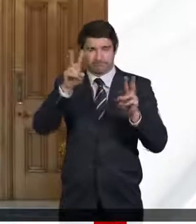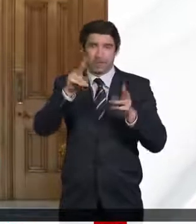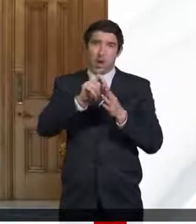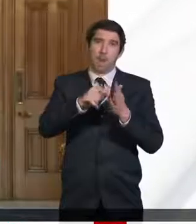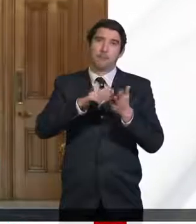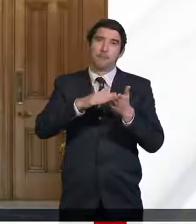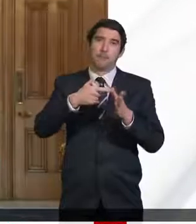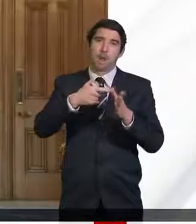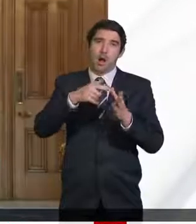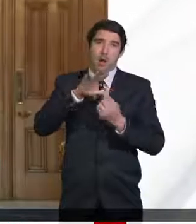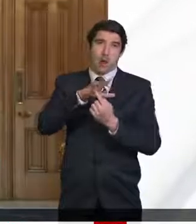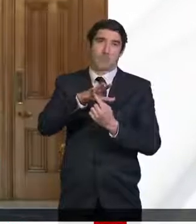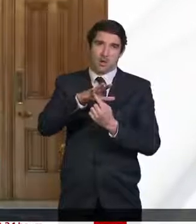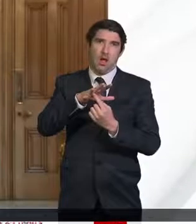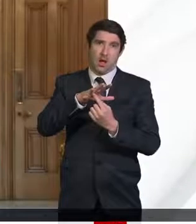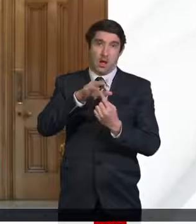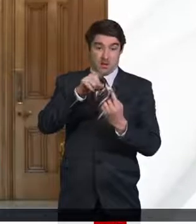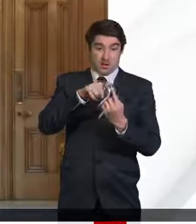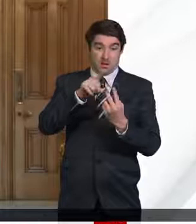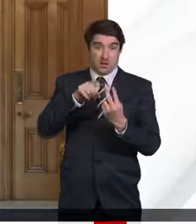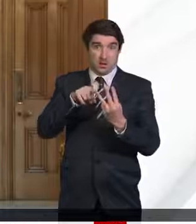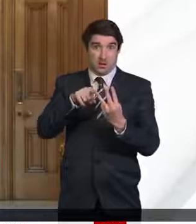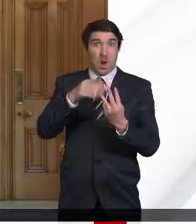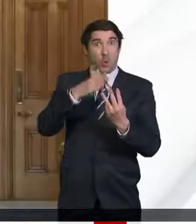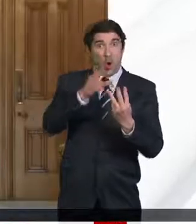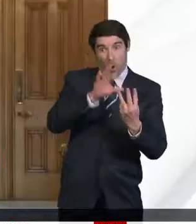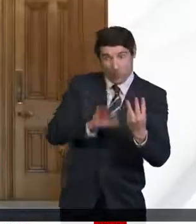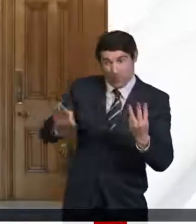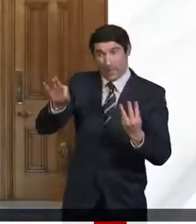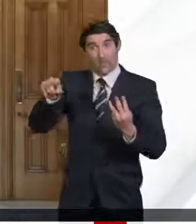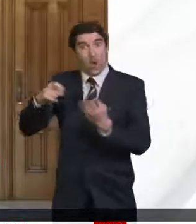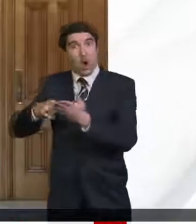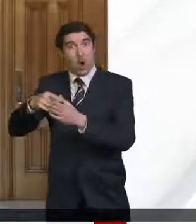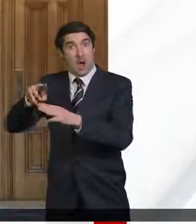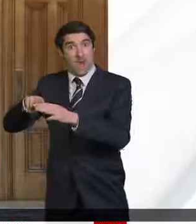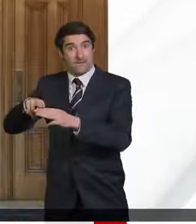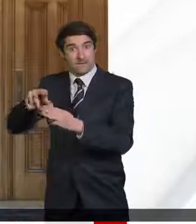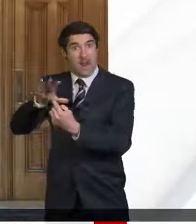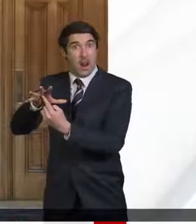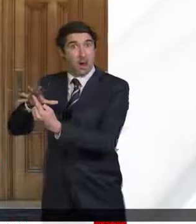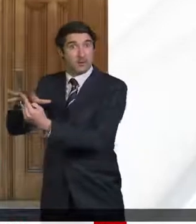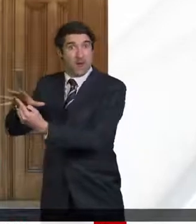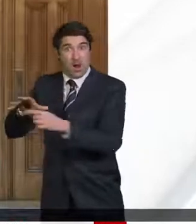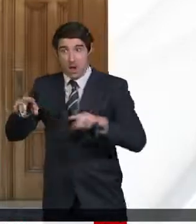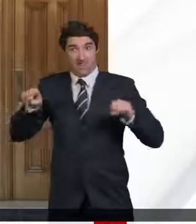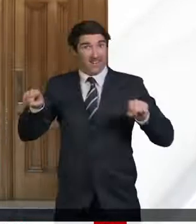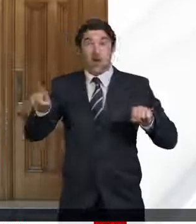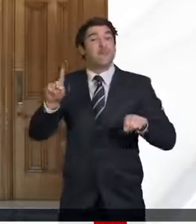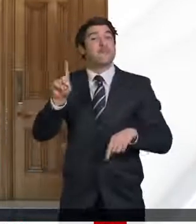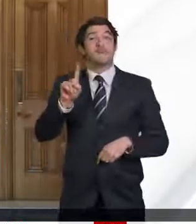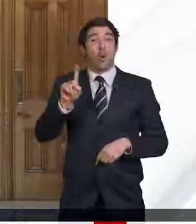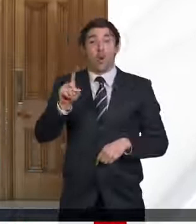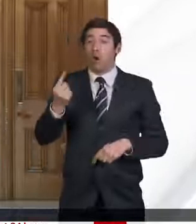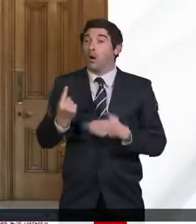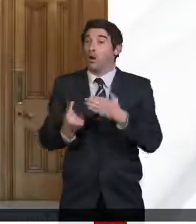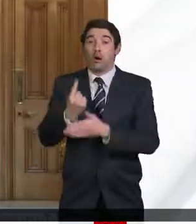with a Chinook and a Wildcat helicopter based at RAF Leaming in North Yorkshire to meet requests for assistance from NHS boards and trusts